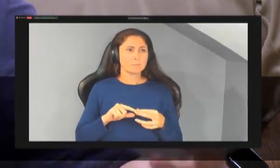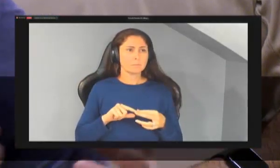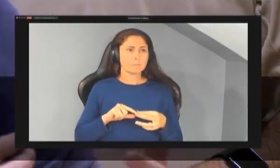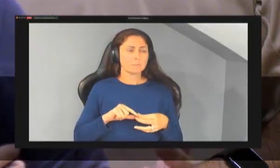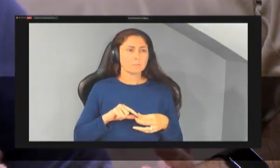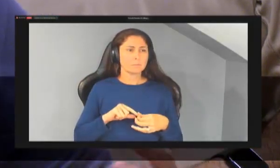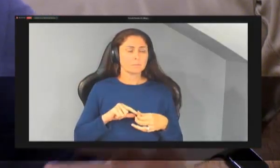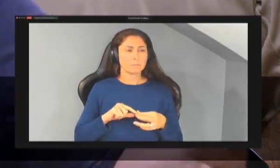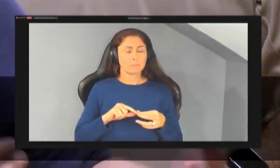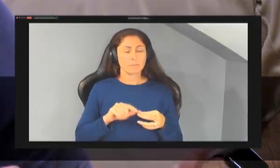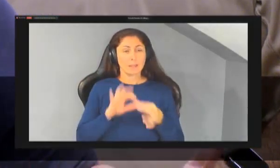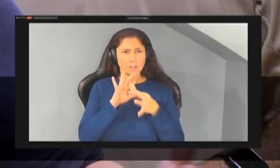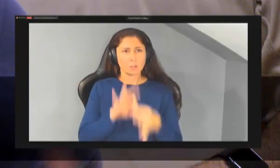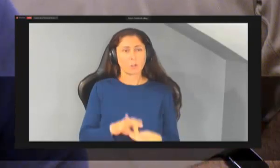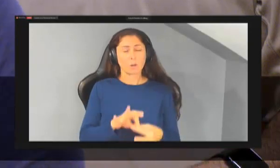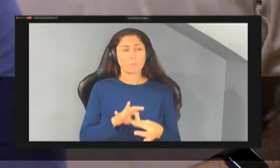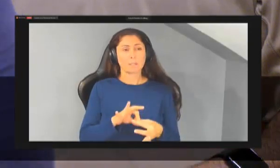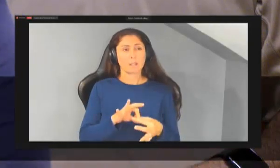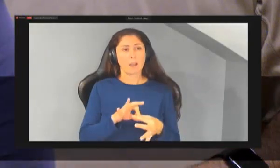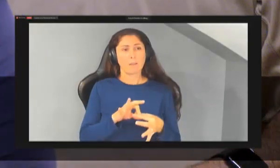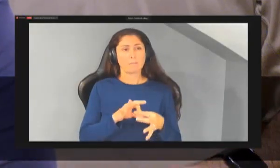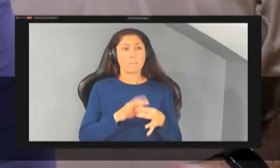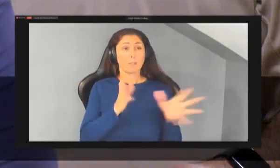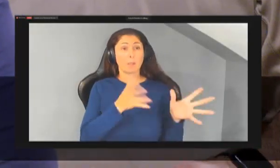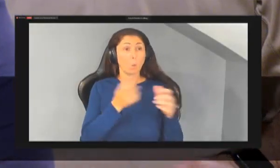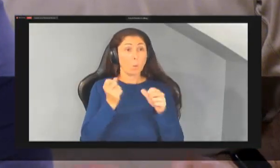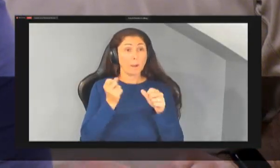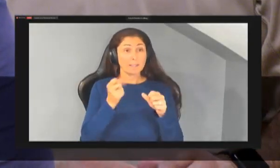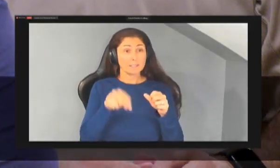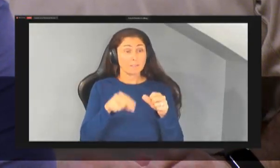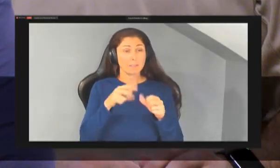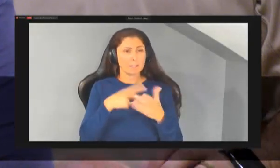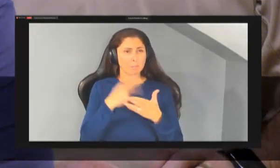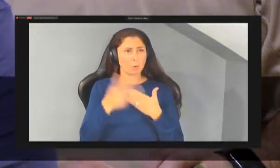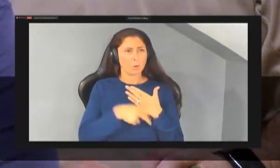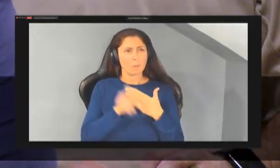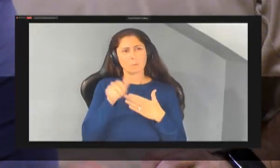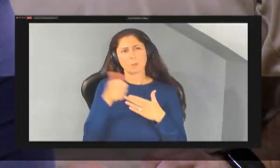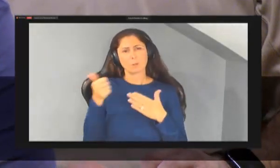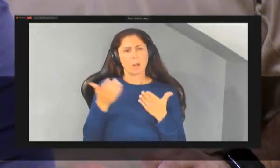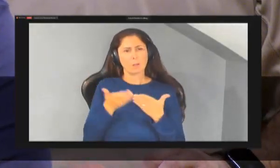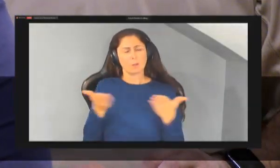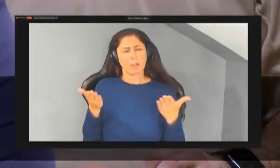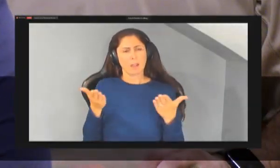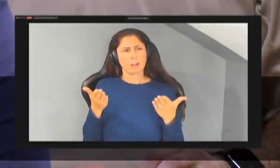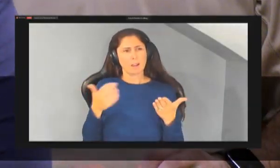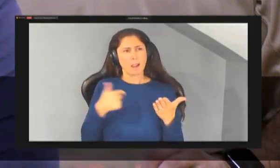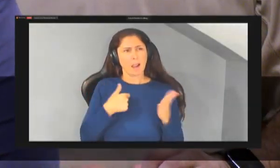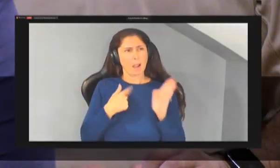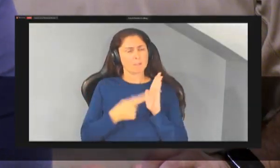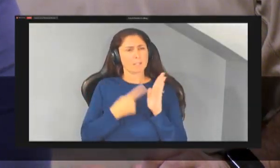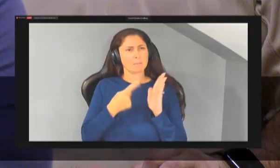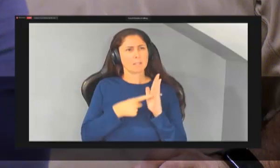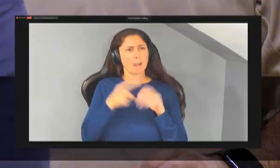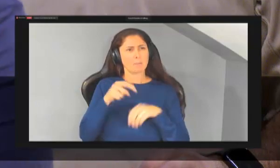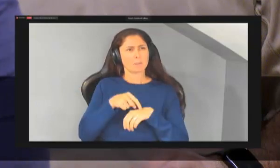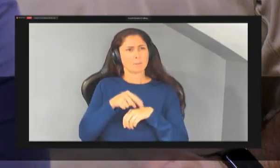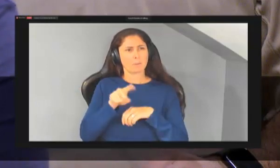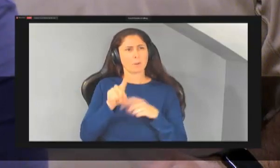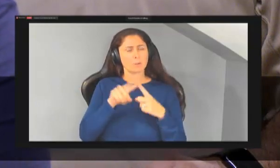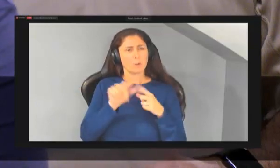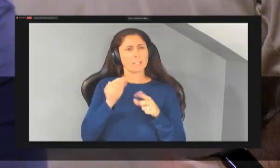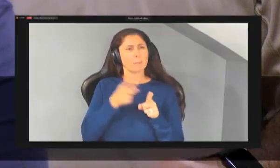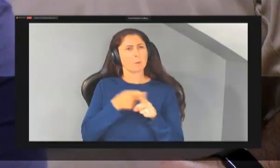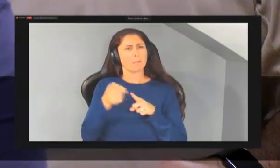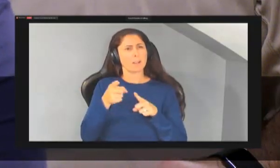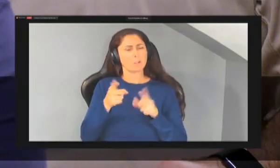In terms of the quickness of this program, was another thing that I am sometimes referred to as a professional citizen, because I go